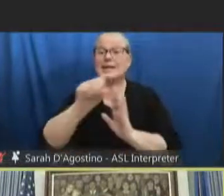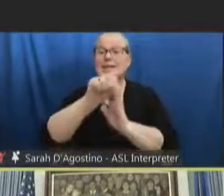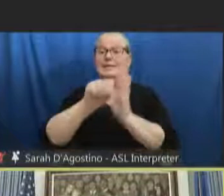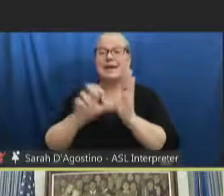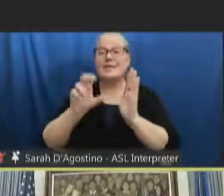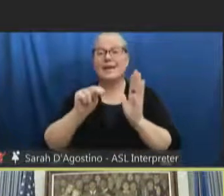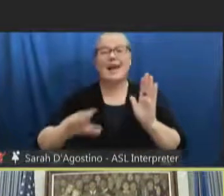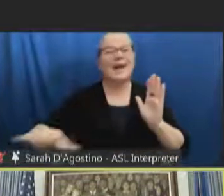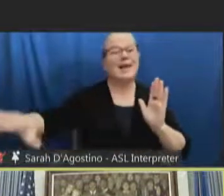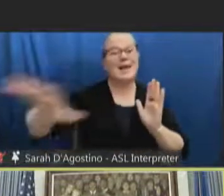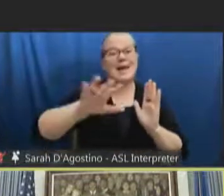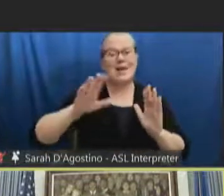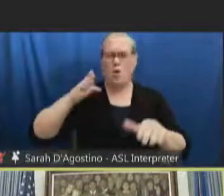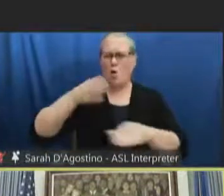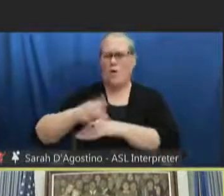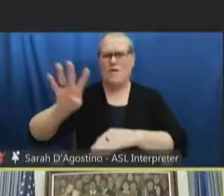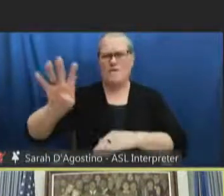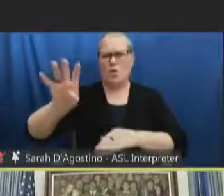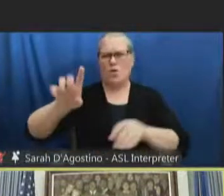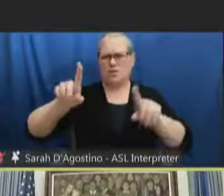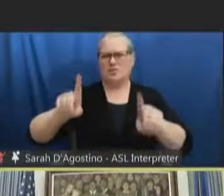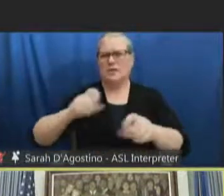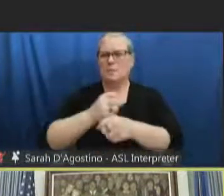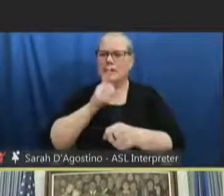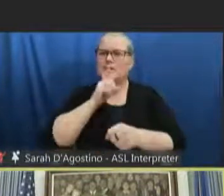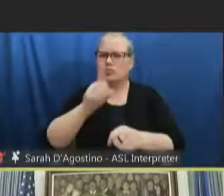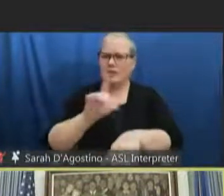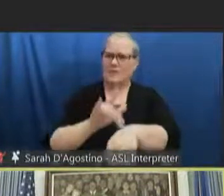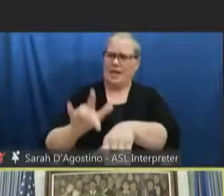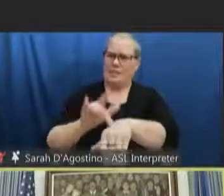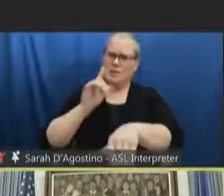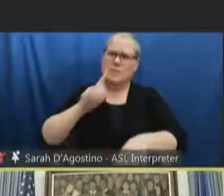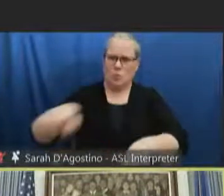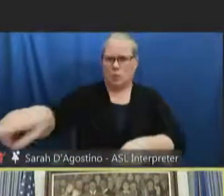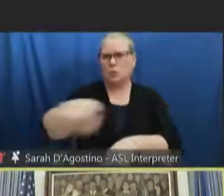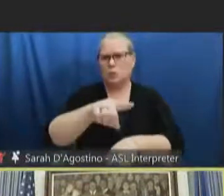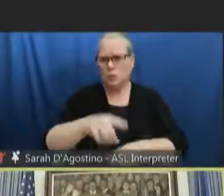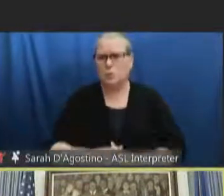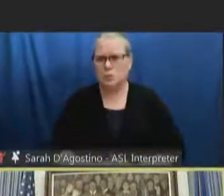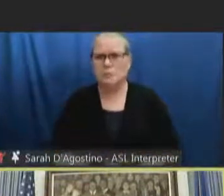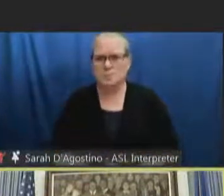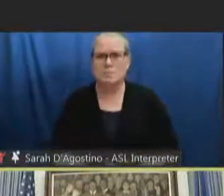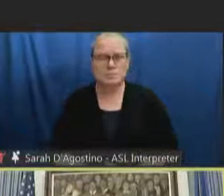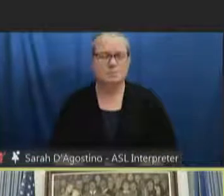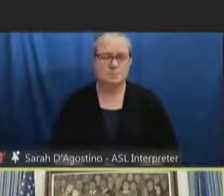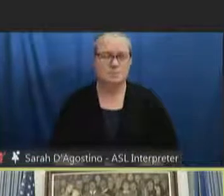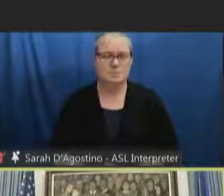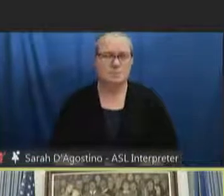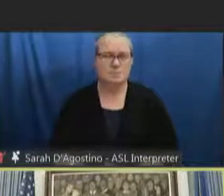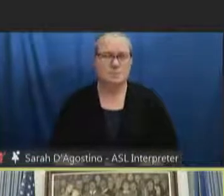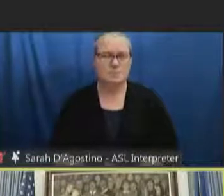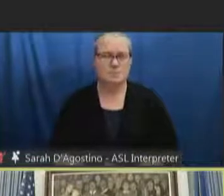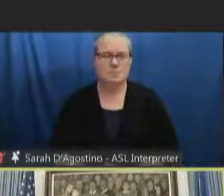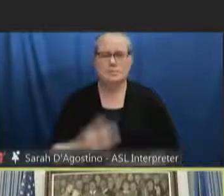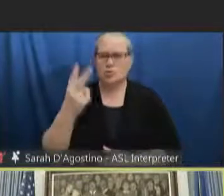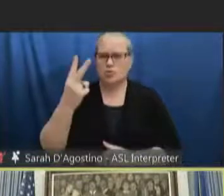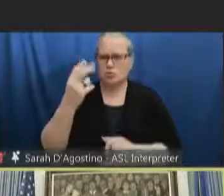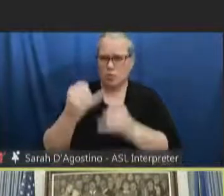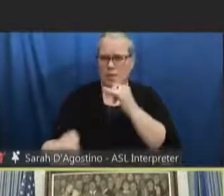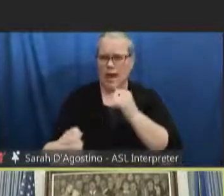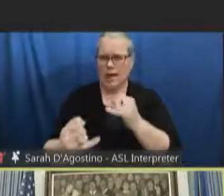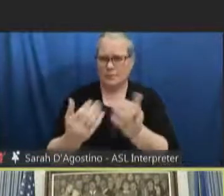sure that testing is widely available to each and every one of you. Finally, 2 last things,